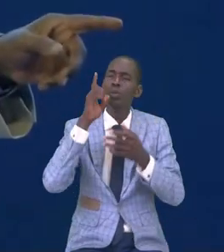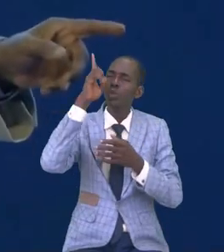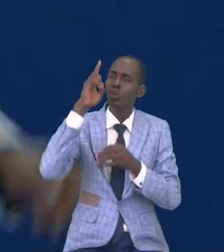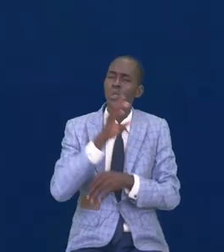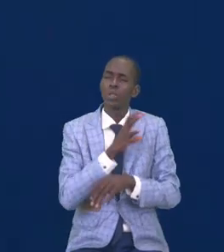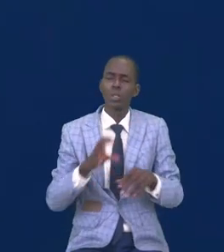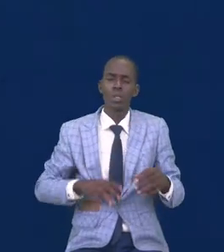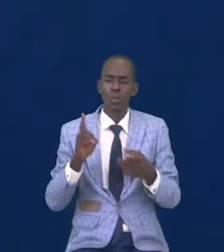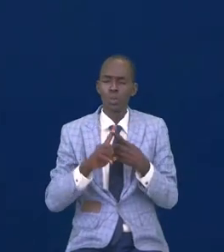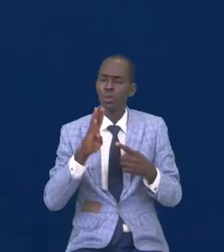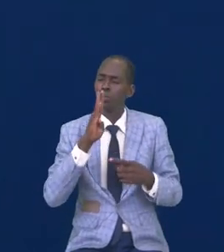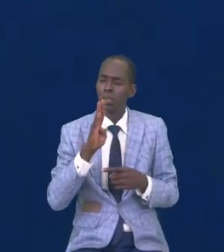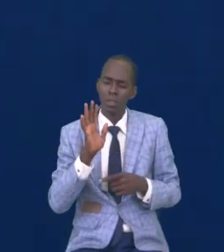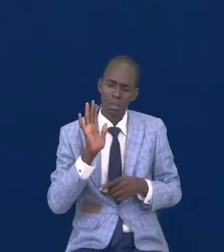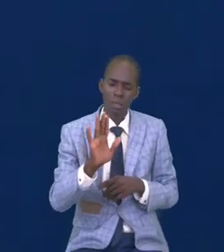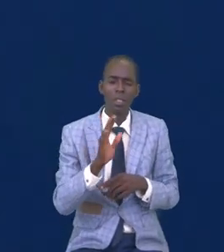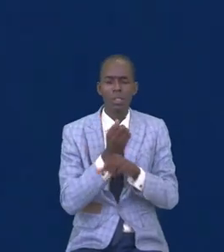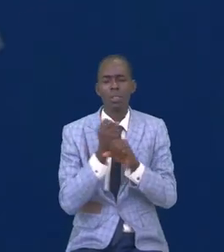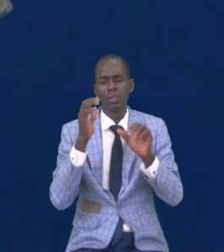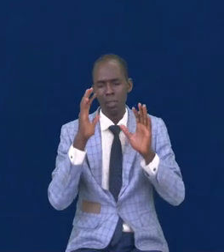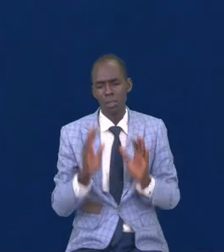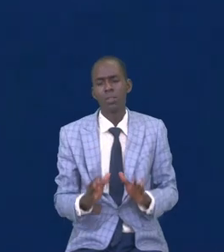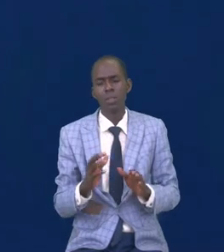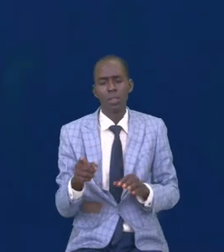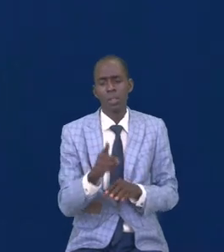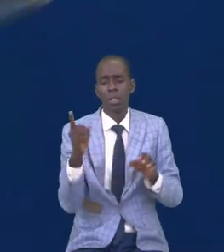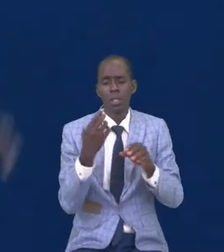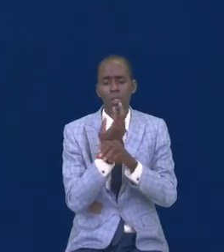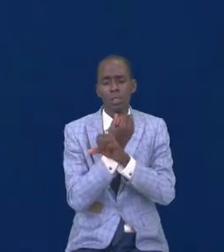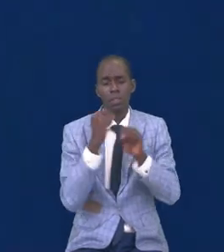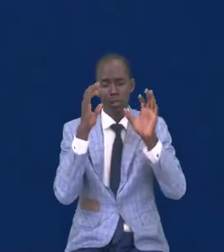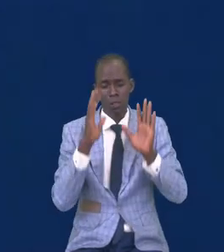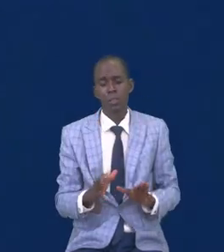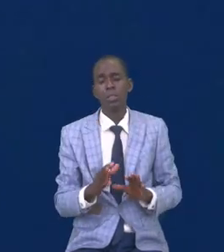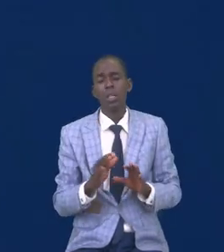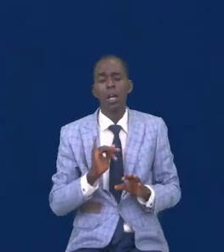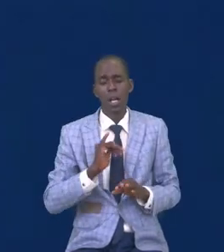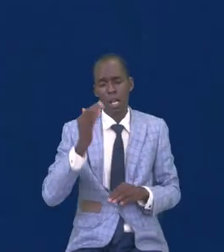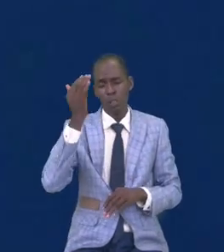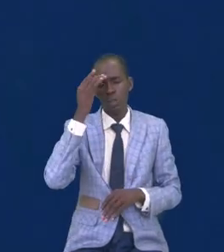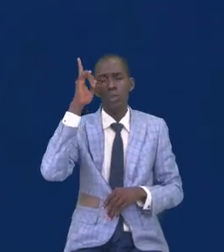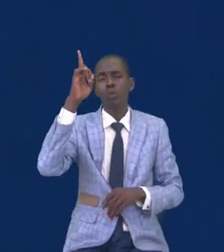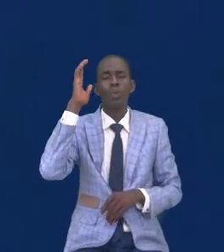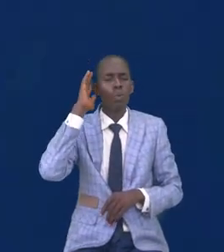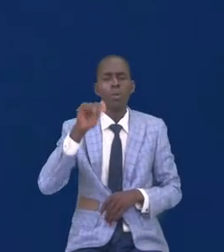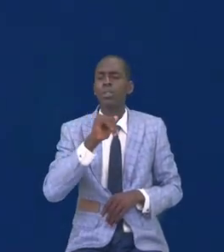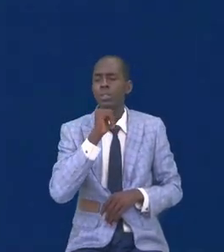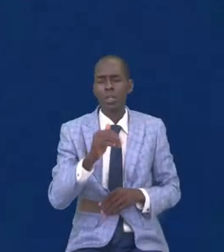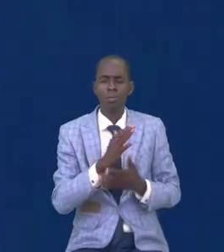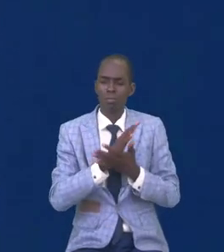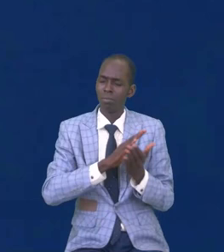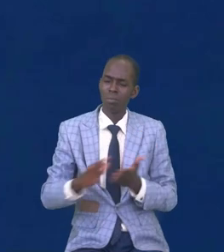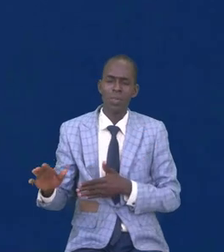Savior and to be their Lord. And I know you will not reject anyone.